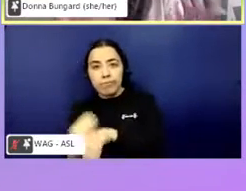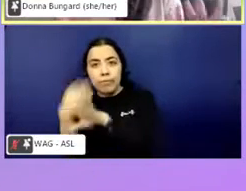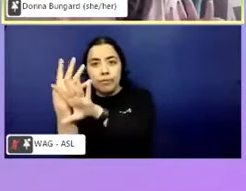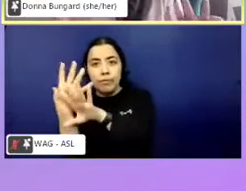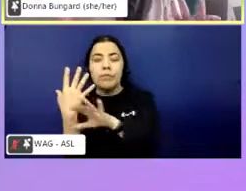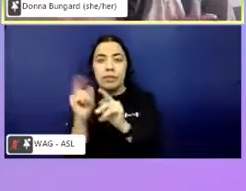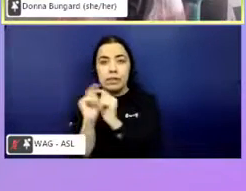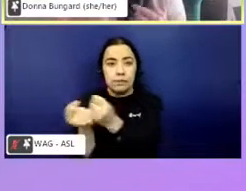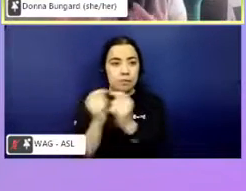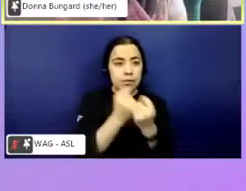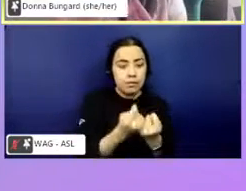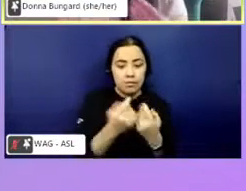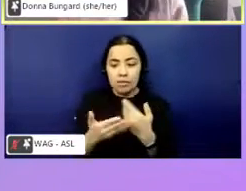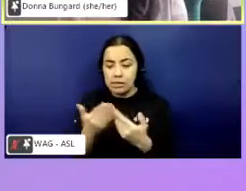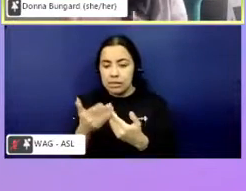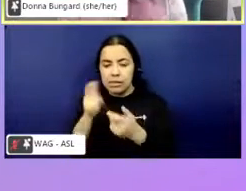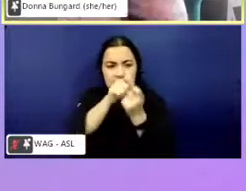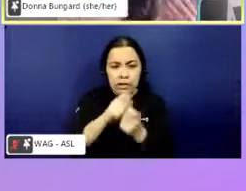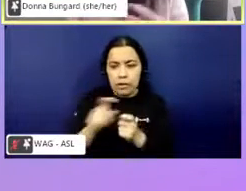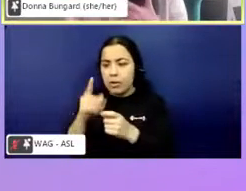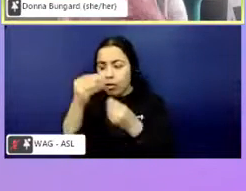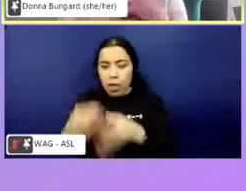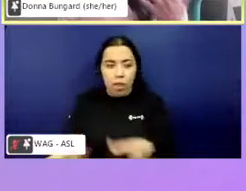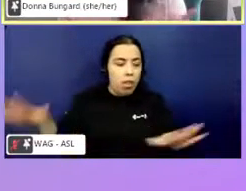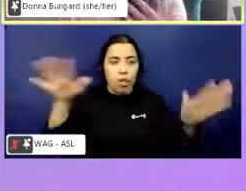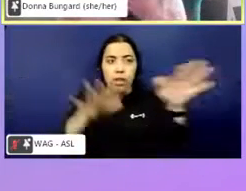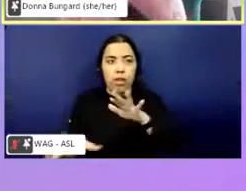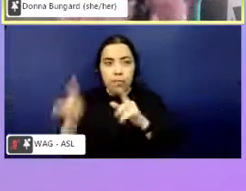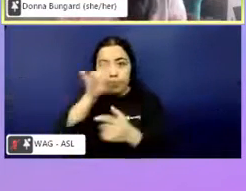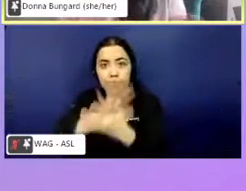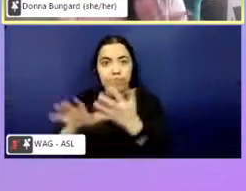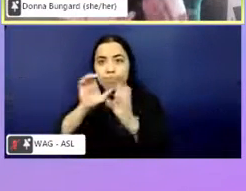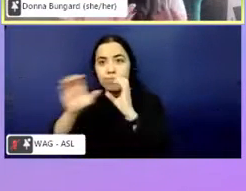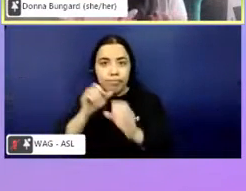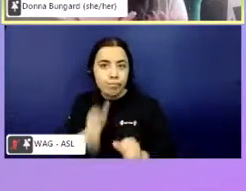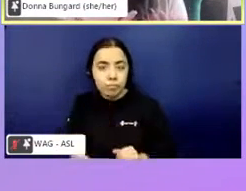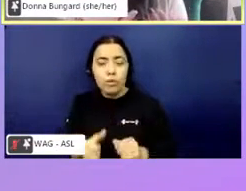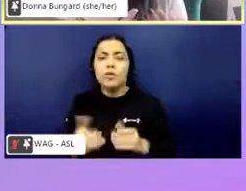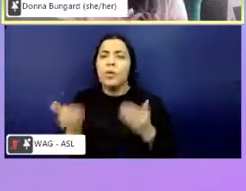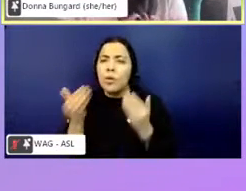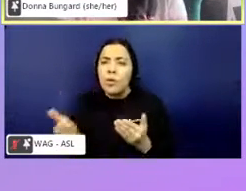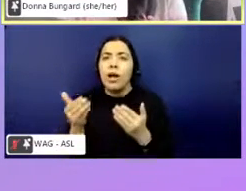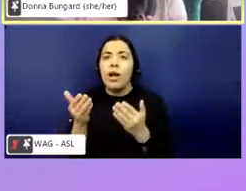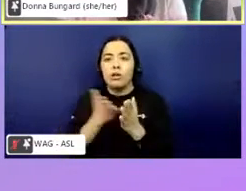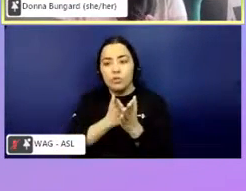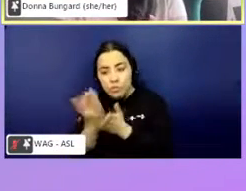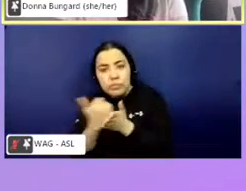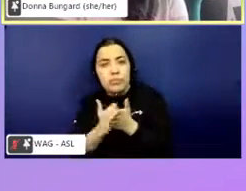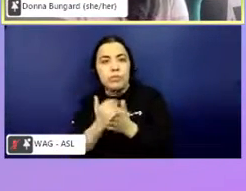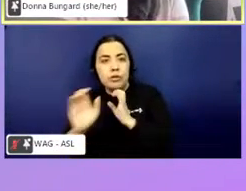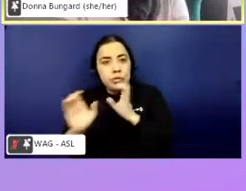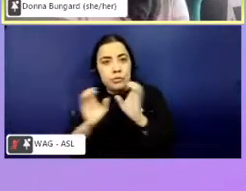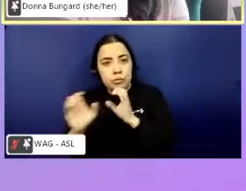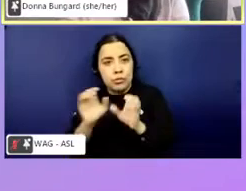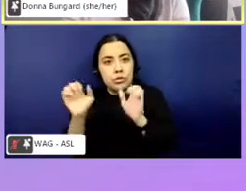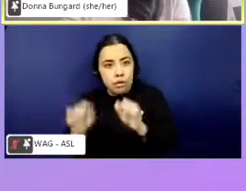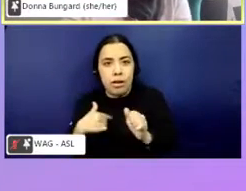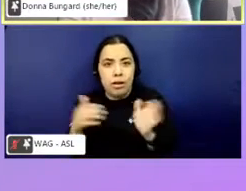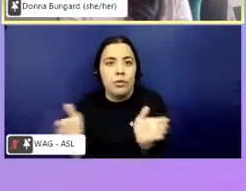of all the details. So go ahead and keep just a very transparent communication going.